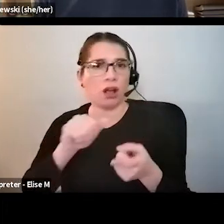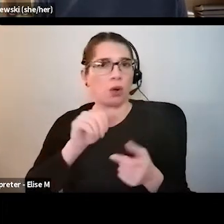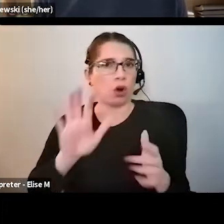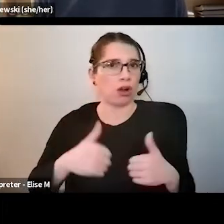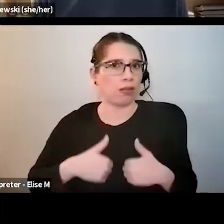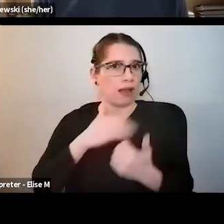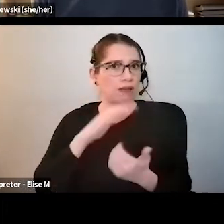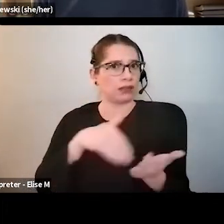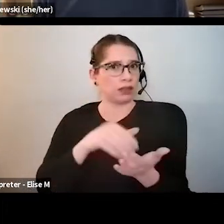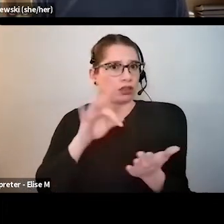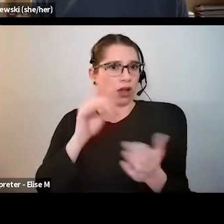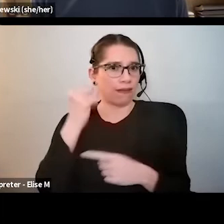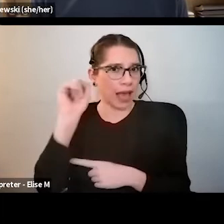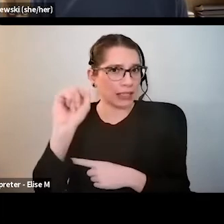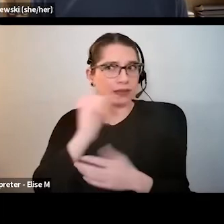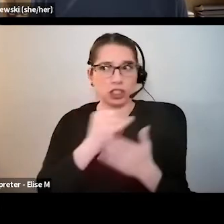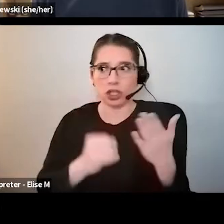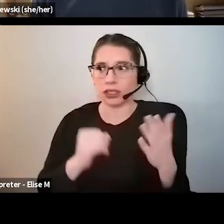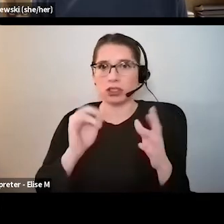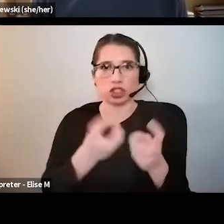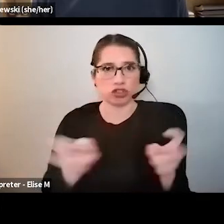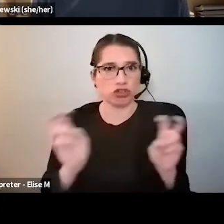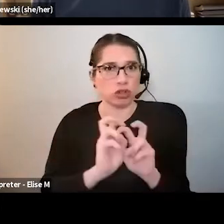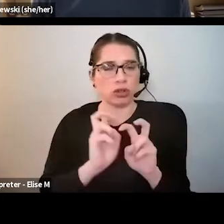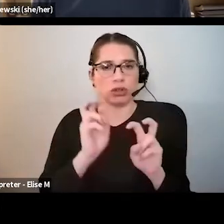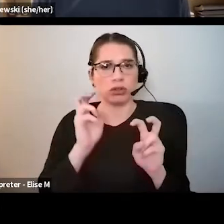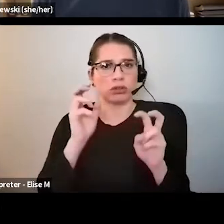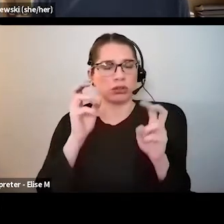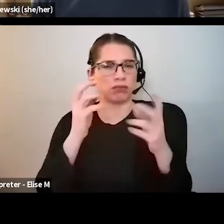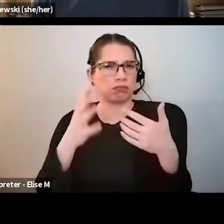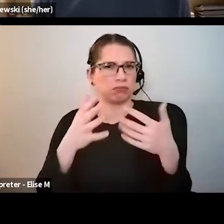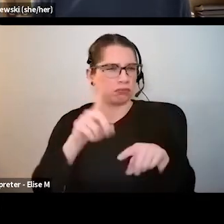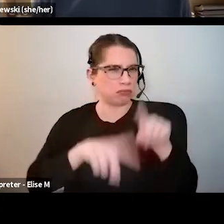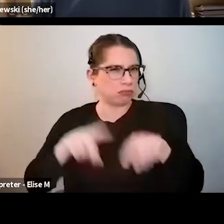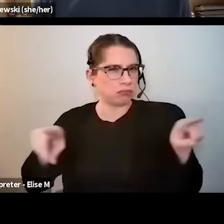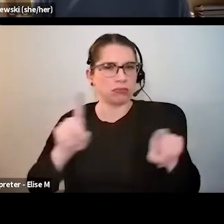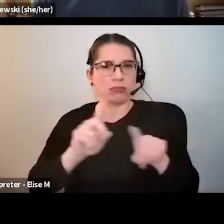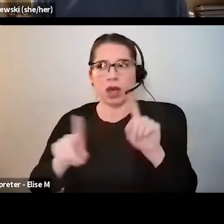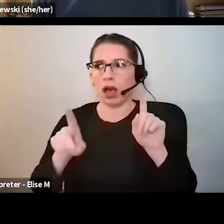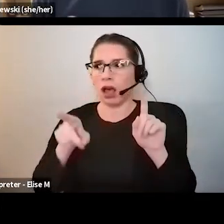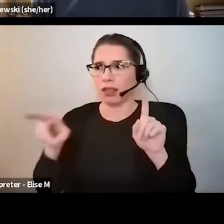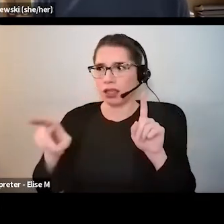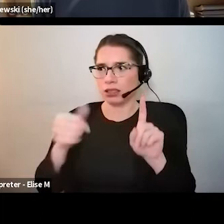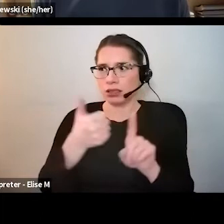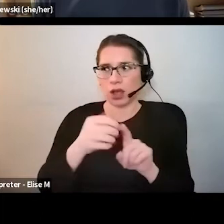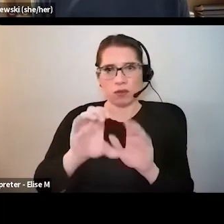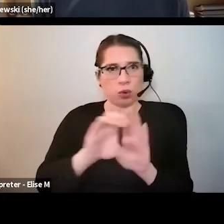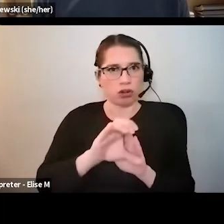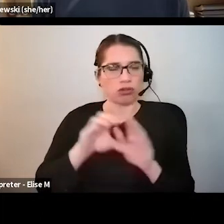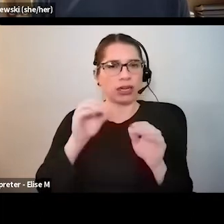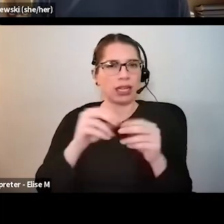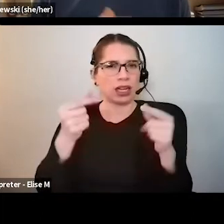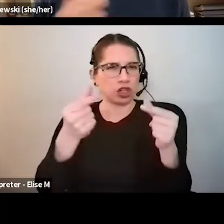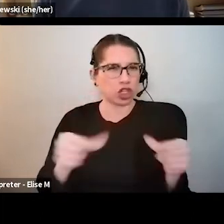artistic circles. Nonetheless, she pictures herself in this verdant environment to establish a connection with